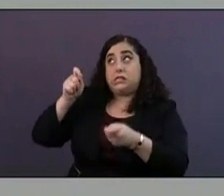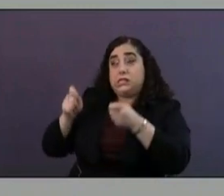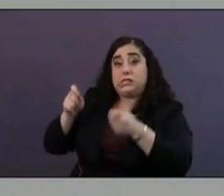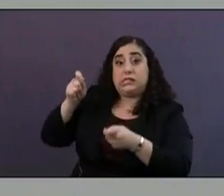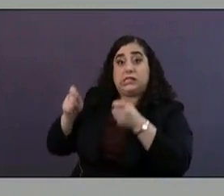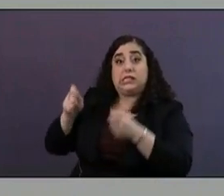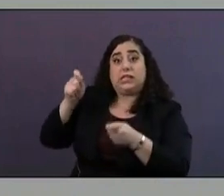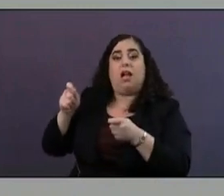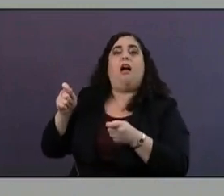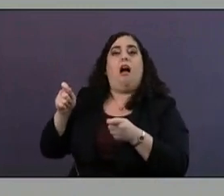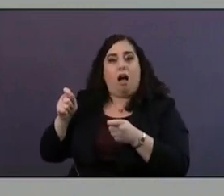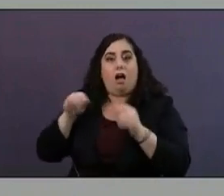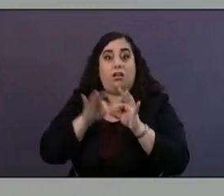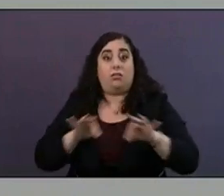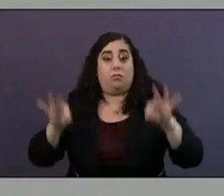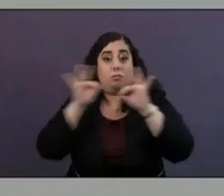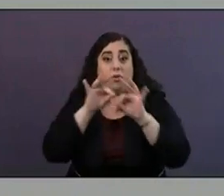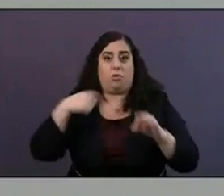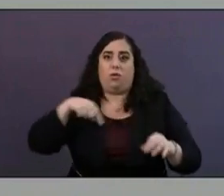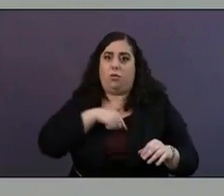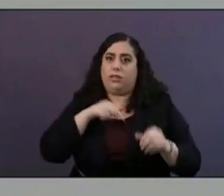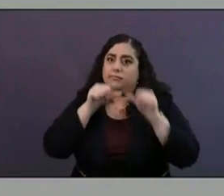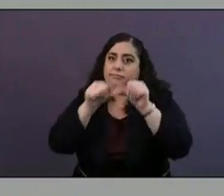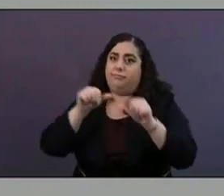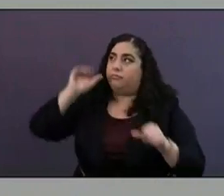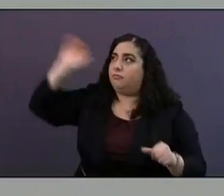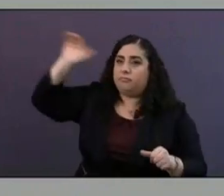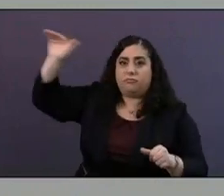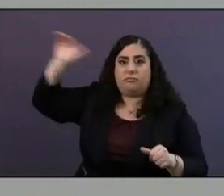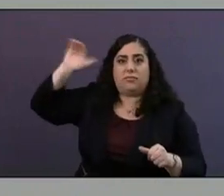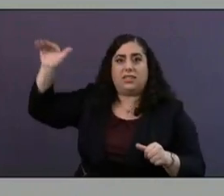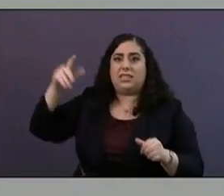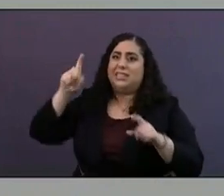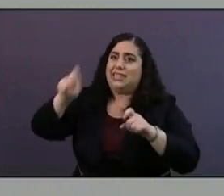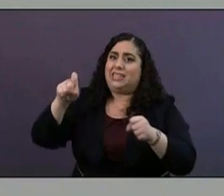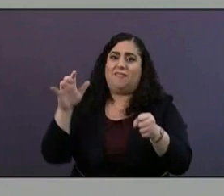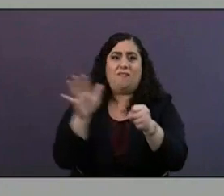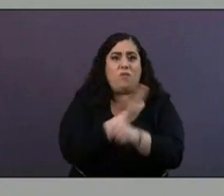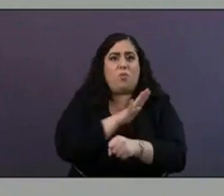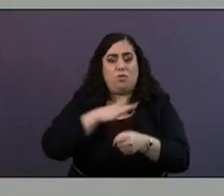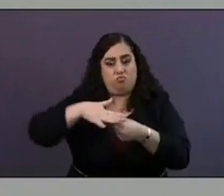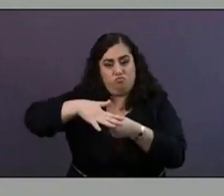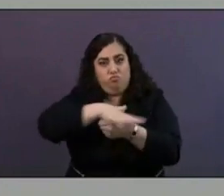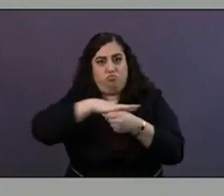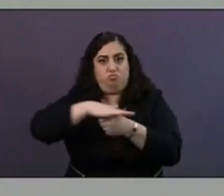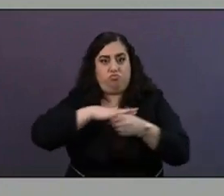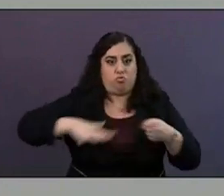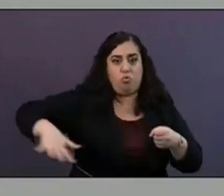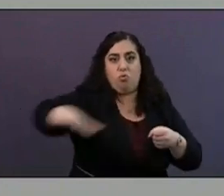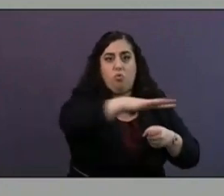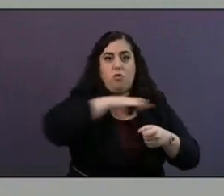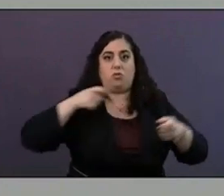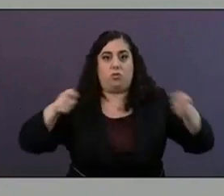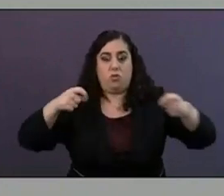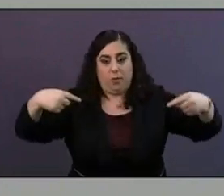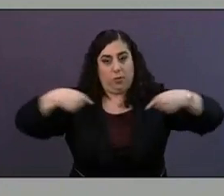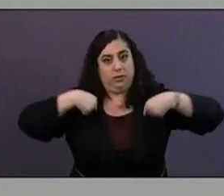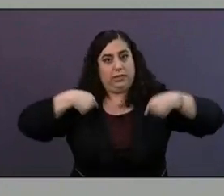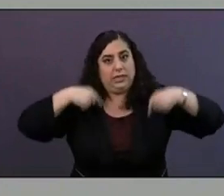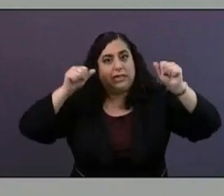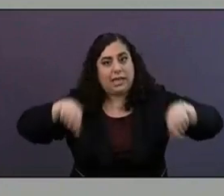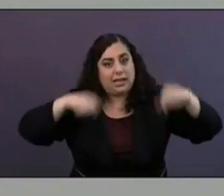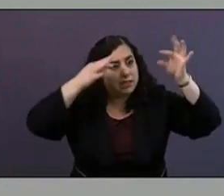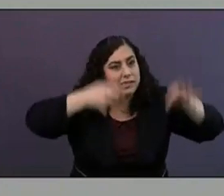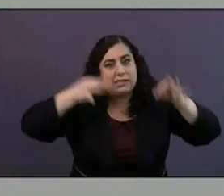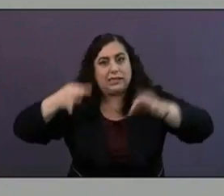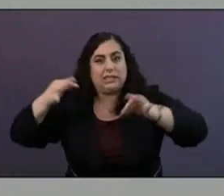governor to have total local control over the decisions related to the COVID-19 and the business